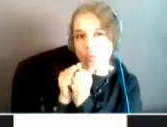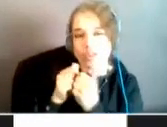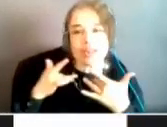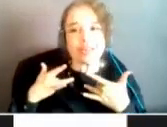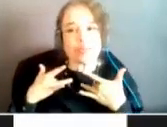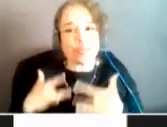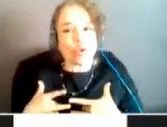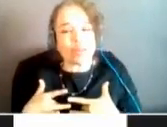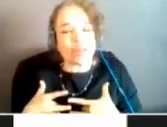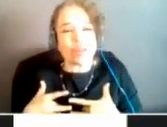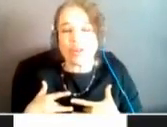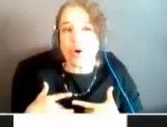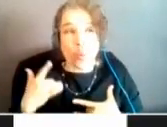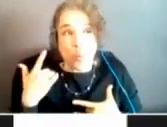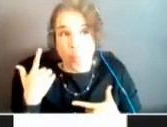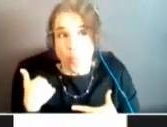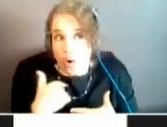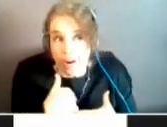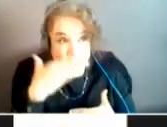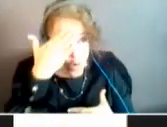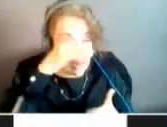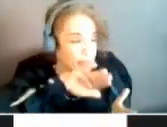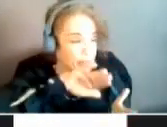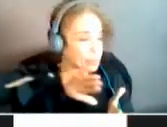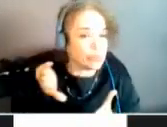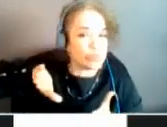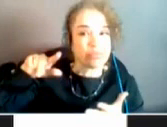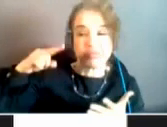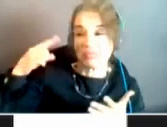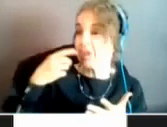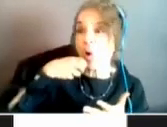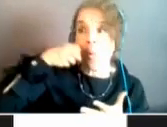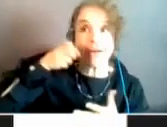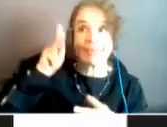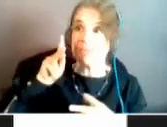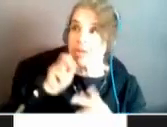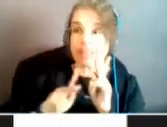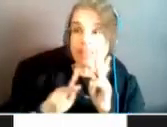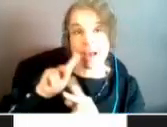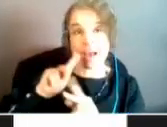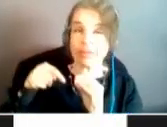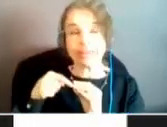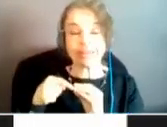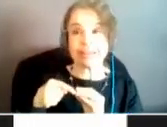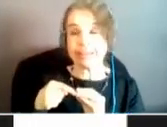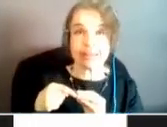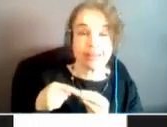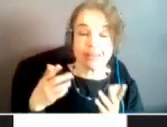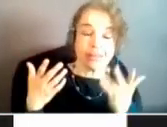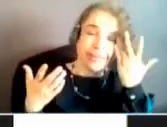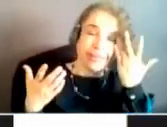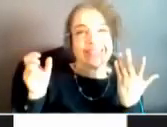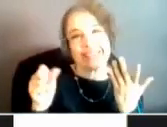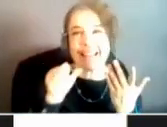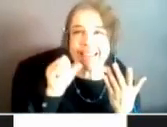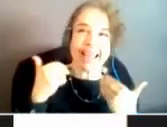depression, or do we just forget about them because we say that's just what old age is about? Old age is about, you know,